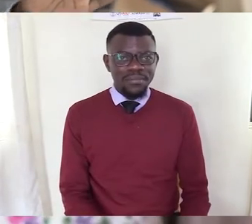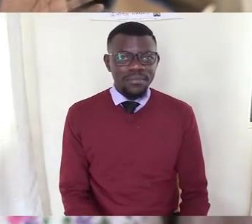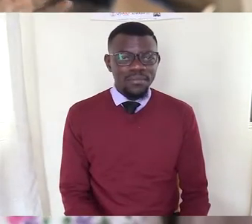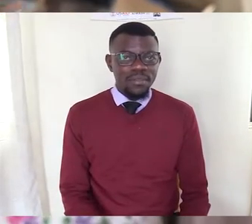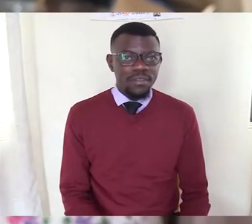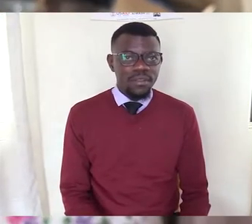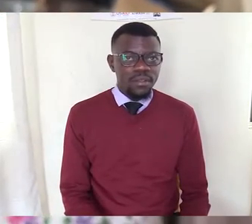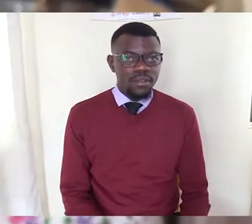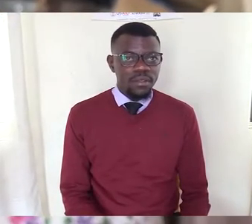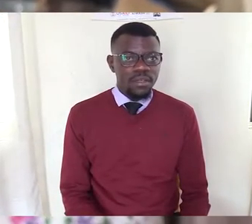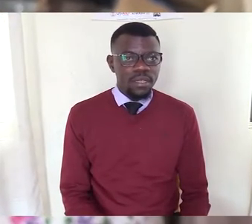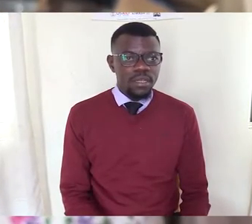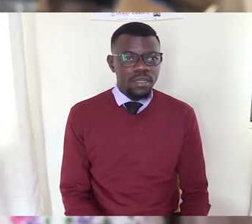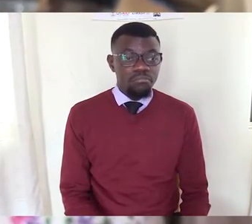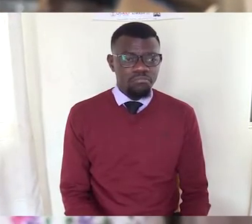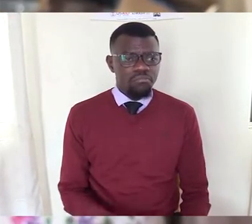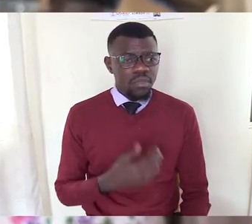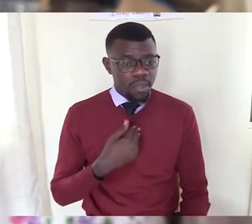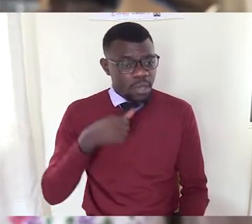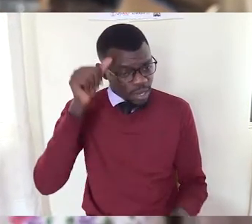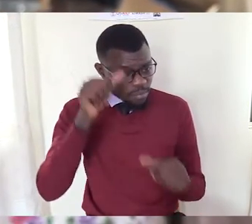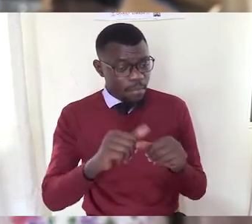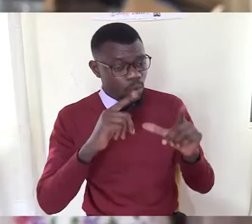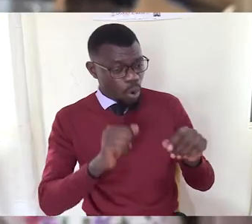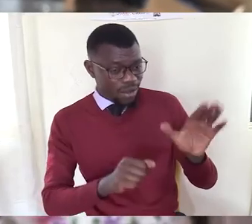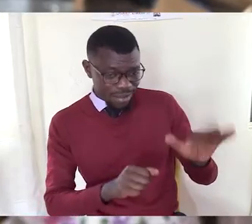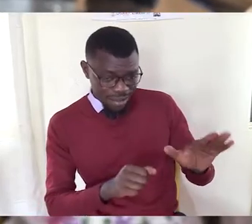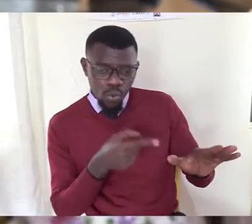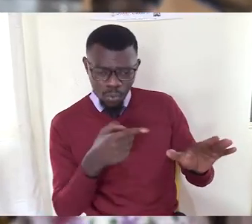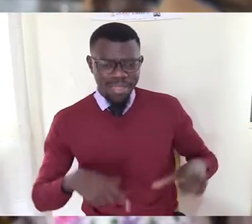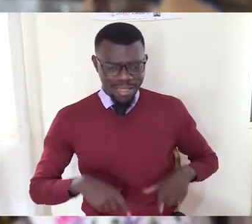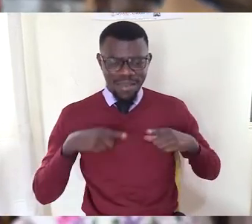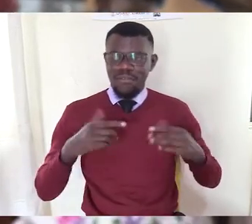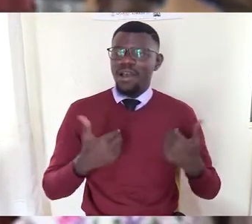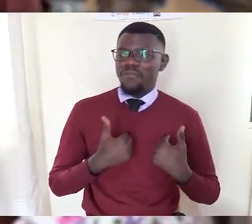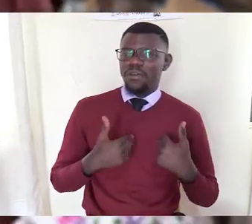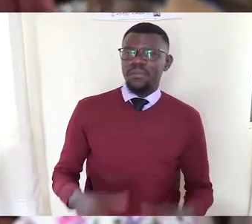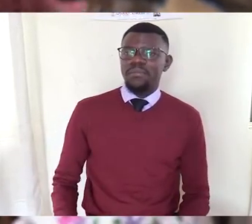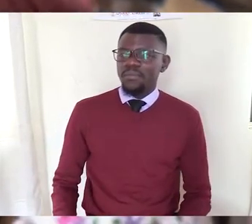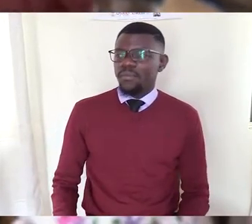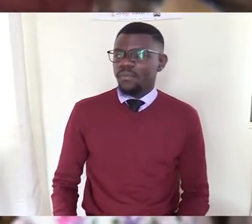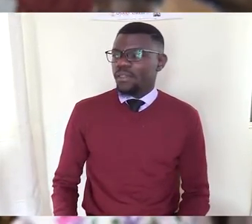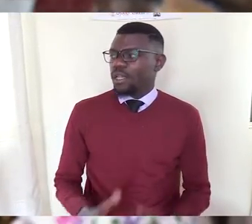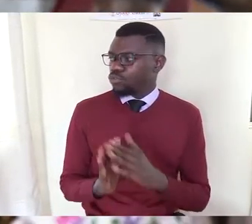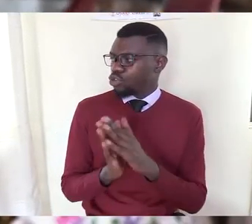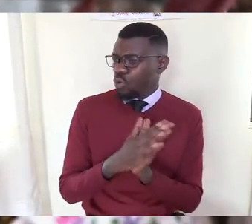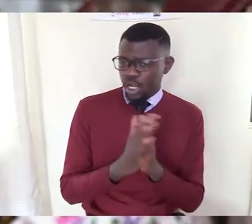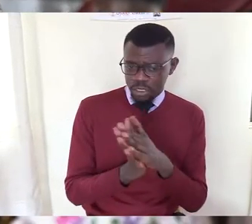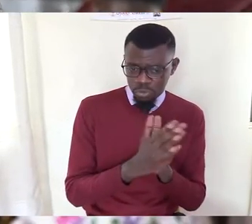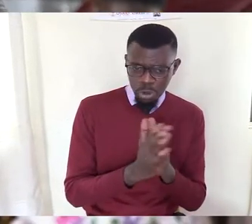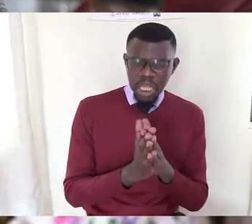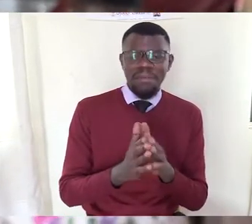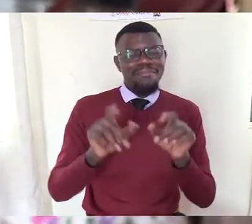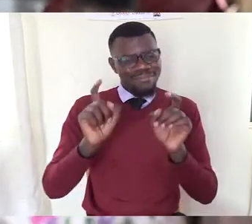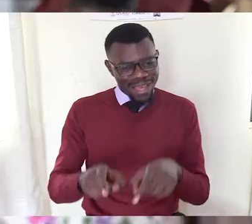And so I recollected and told Lucy, you are alive and you will live to tell the story.